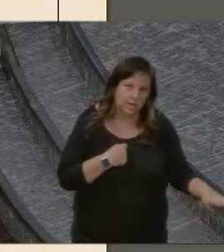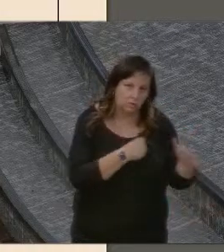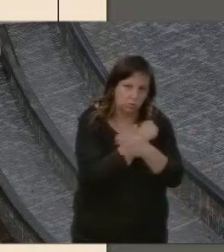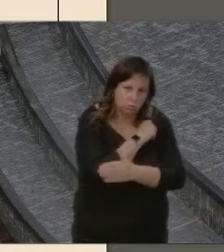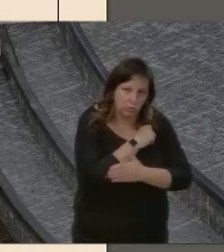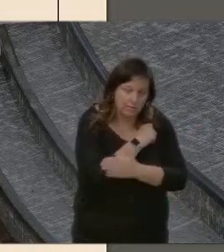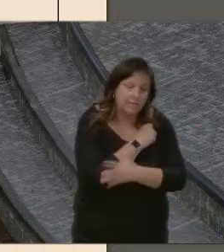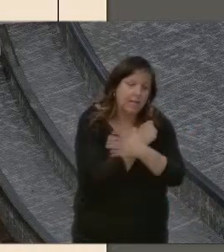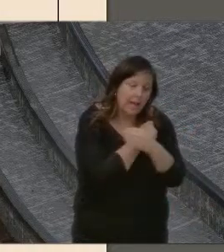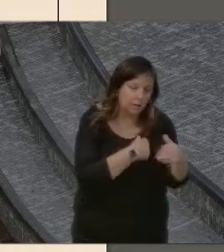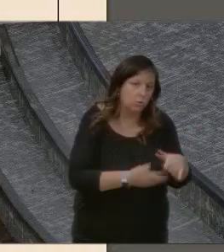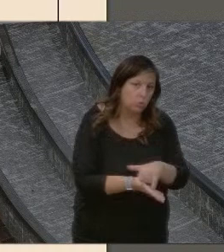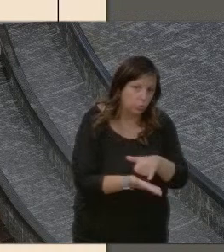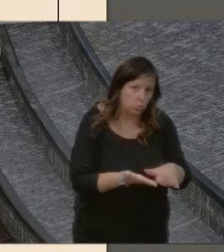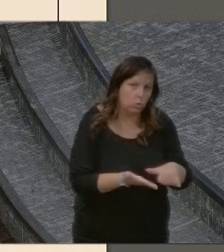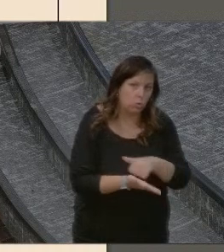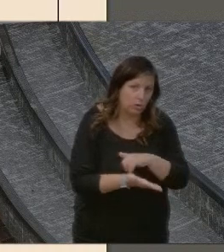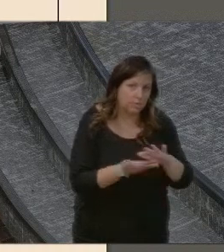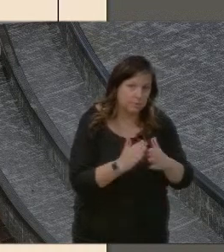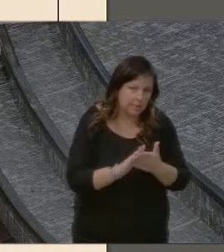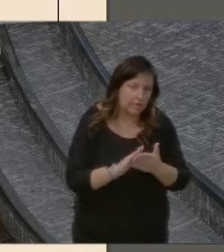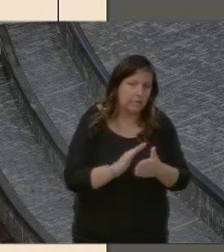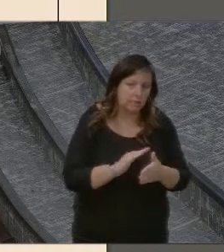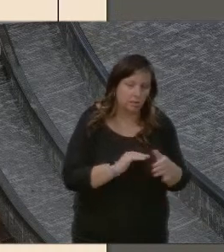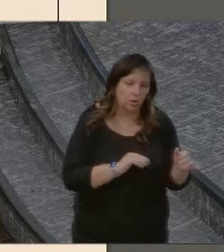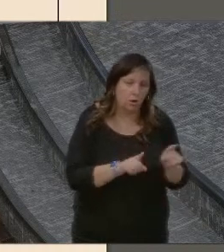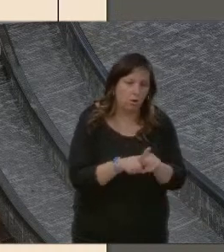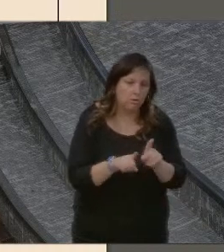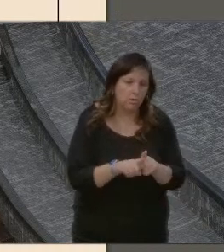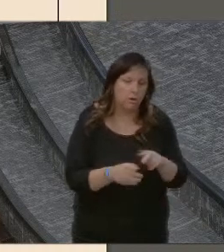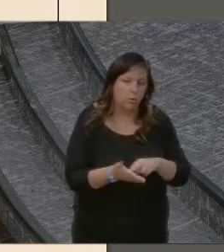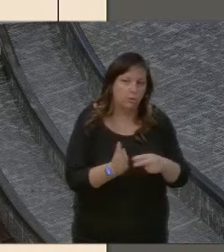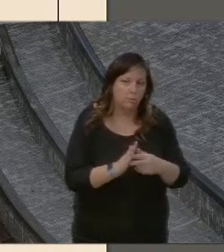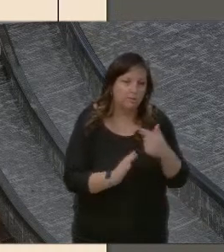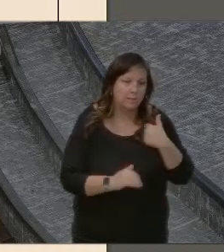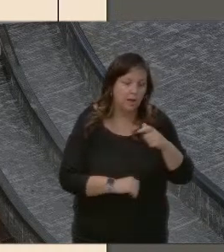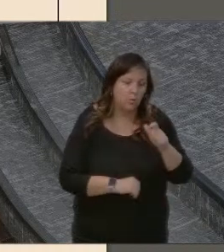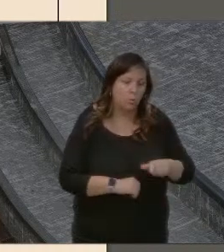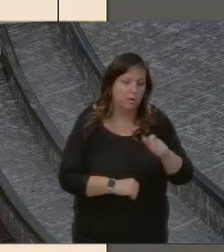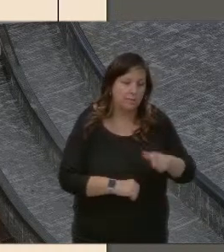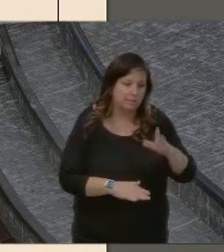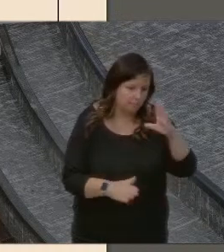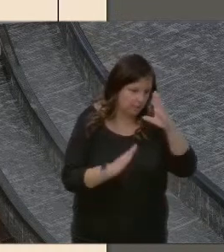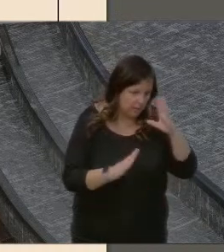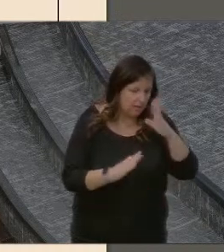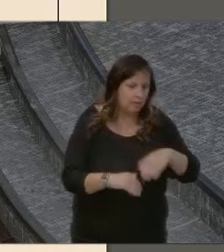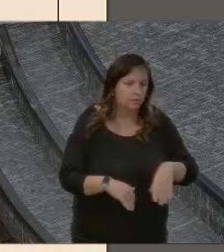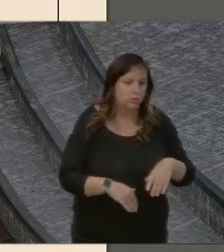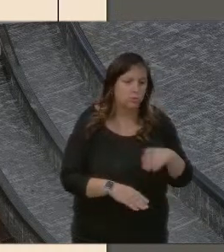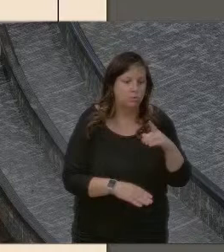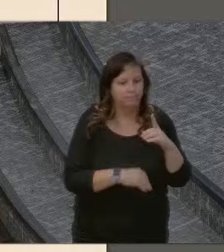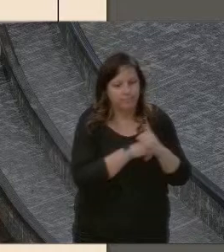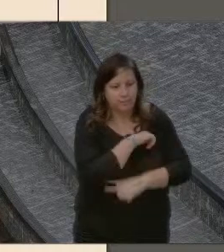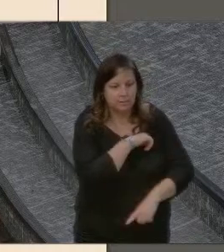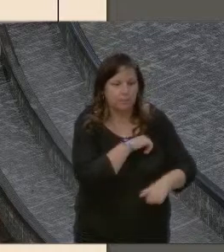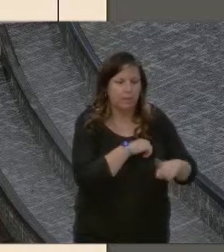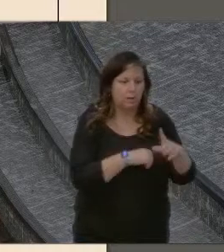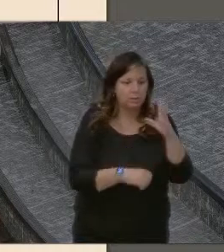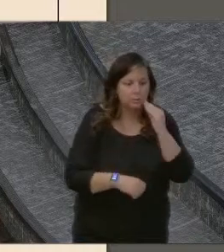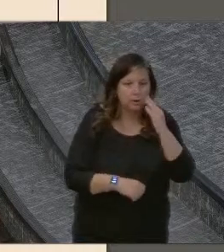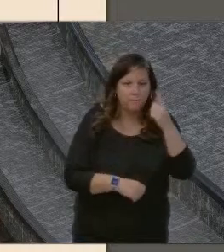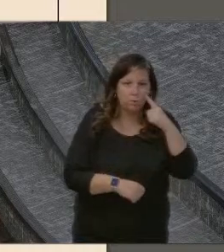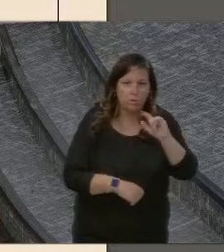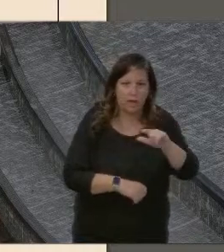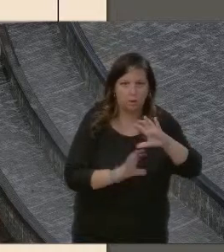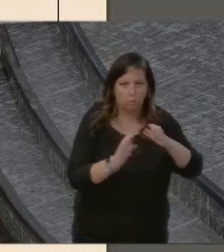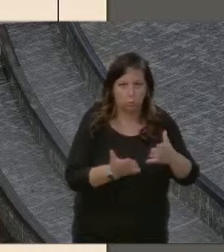well, really suggests that we need to pay more attention to the disciplinary experiences of these students. So here I